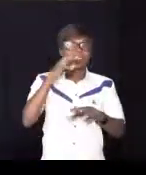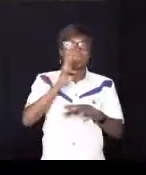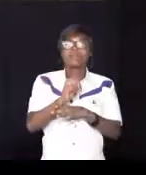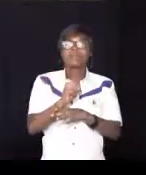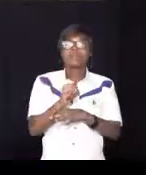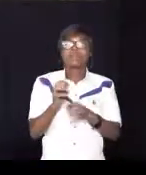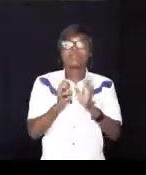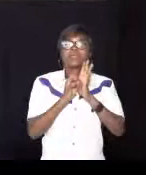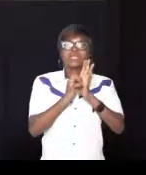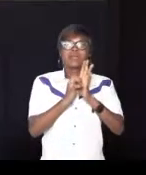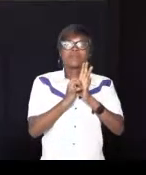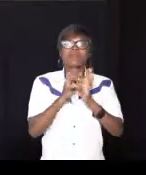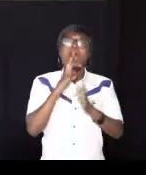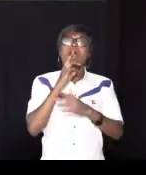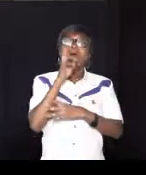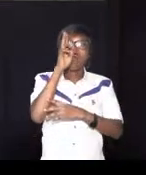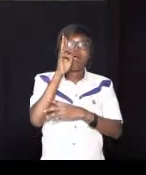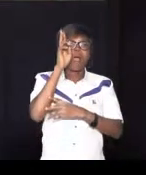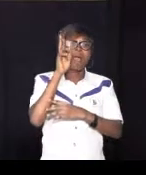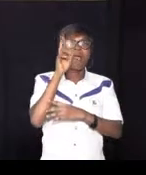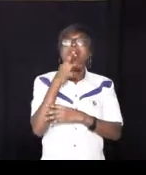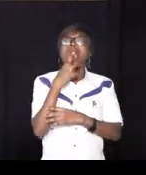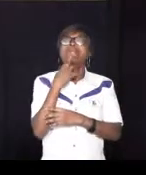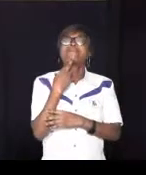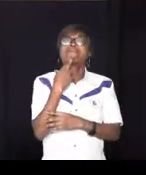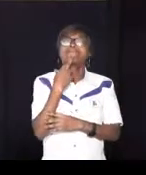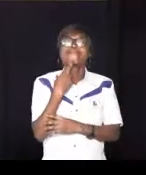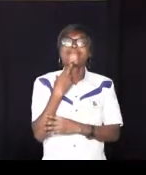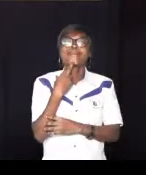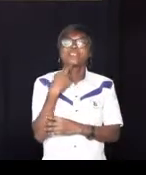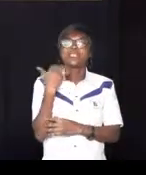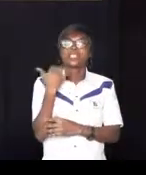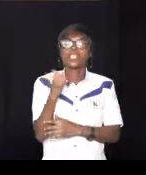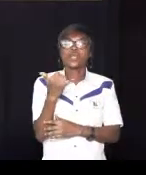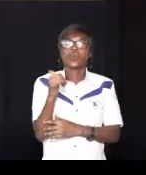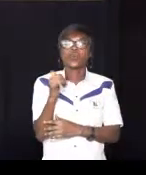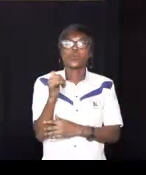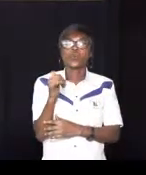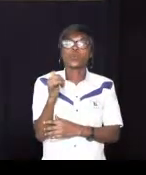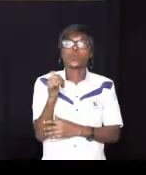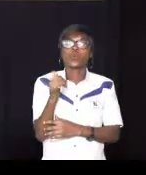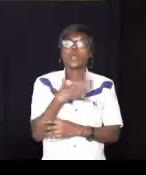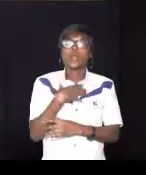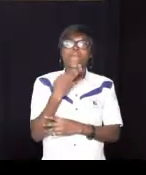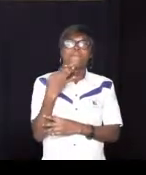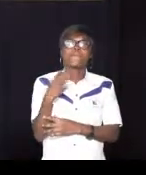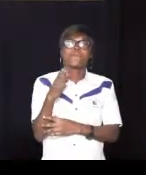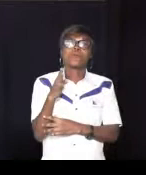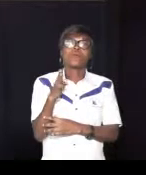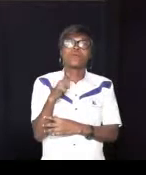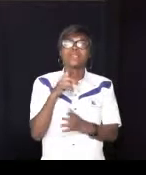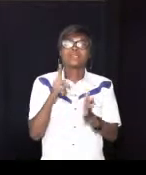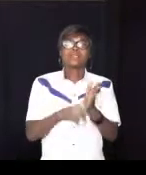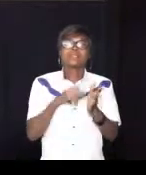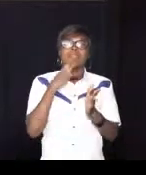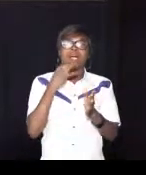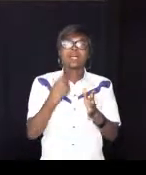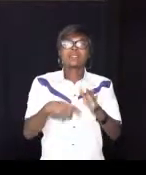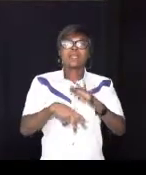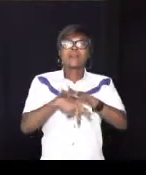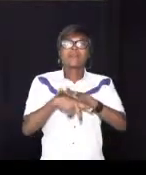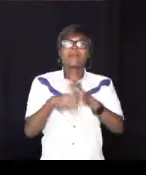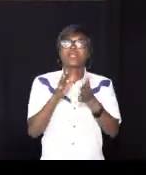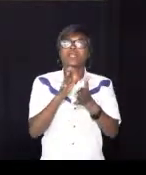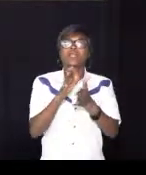them. Examples are red. Say that. Yellow and blue. These are